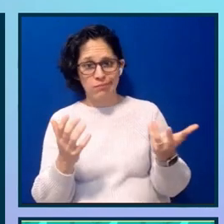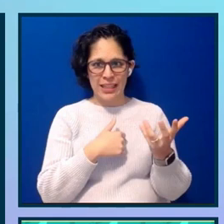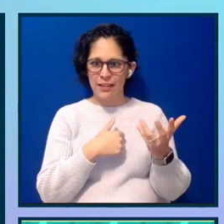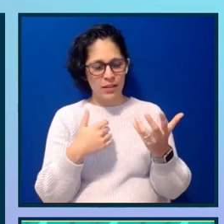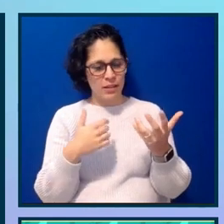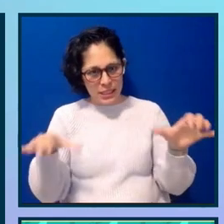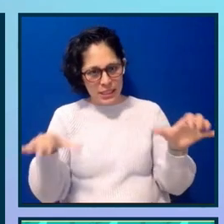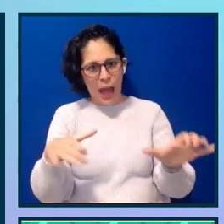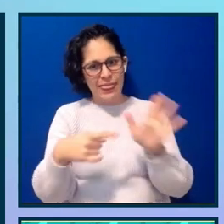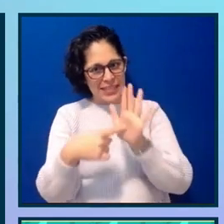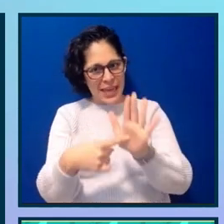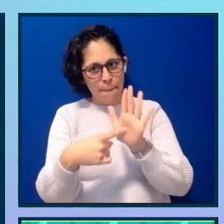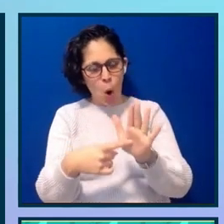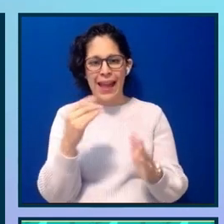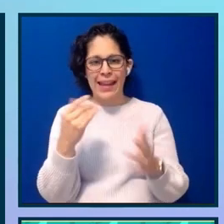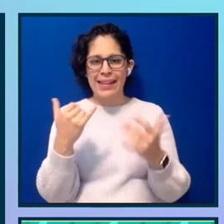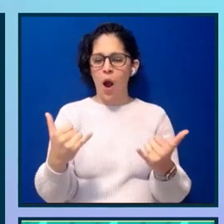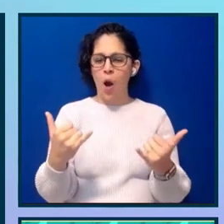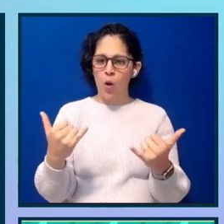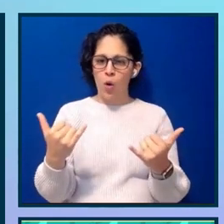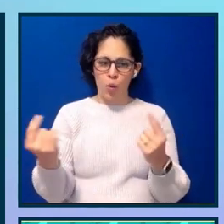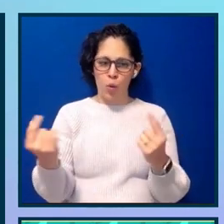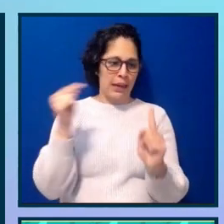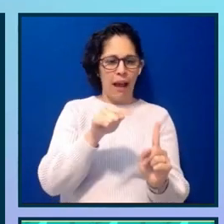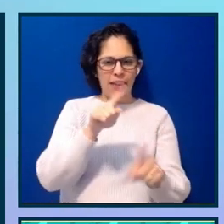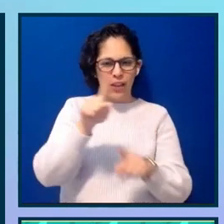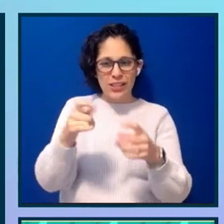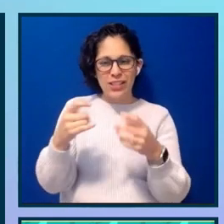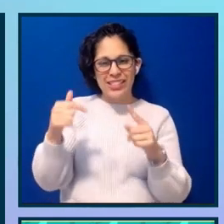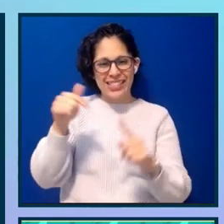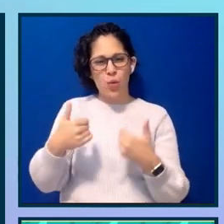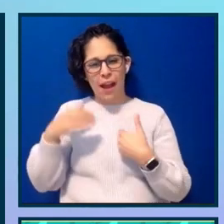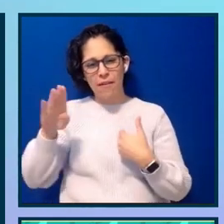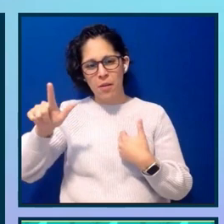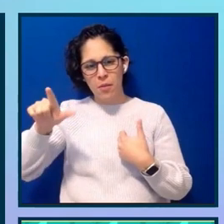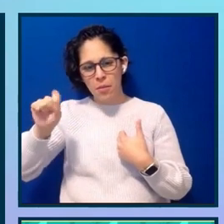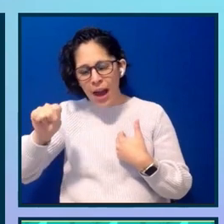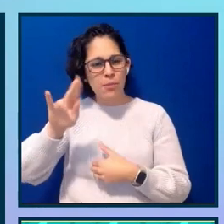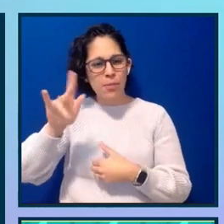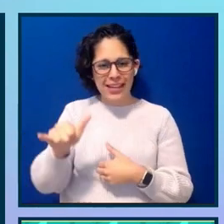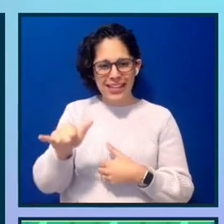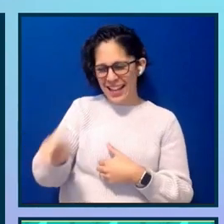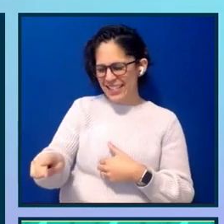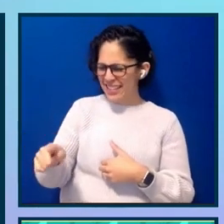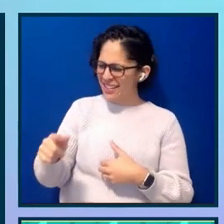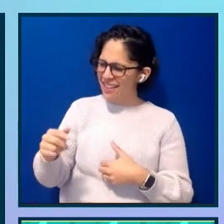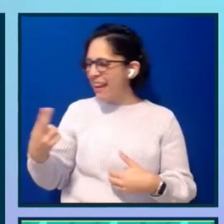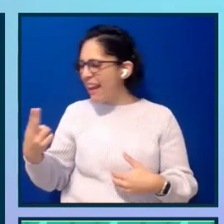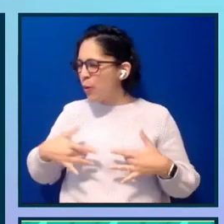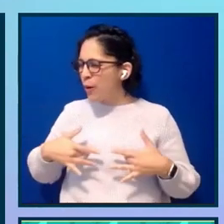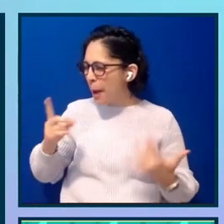it's time we get back to those questions. Here we have Bugs Bunny asking the nerd logs, what's up, Doc? Okay,